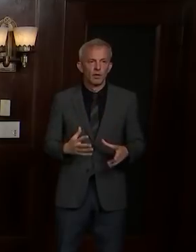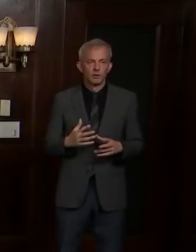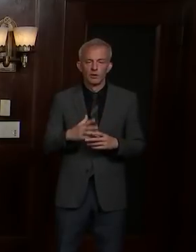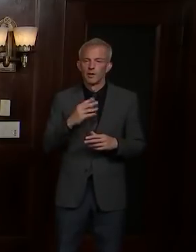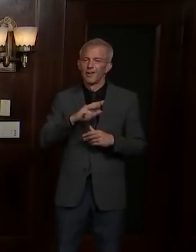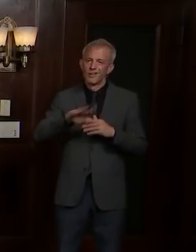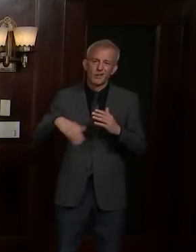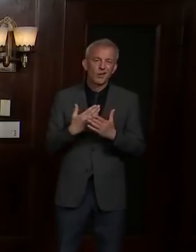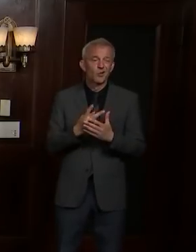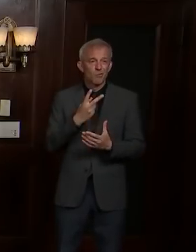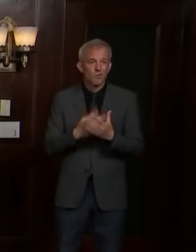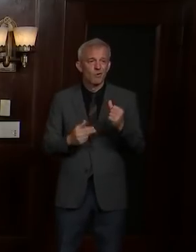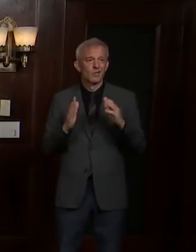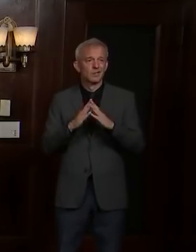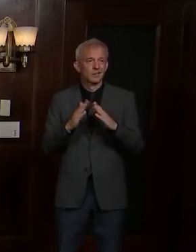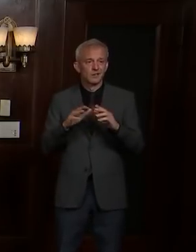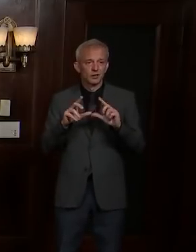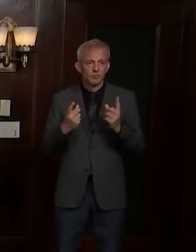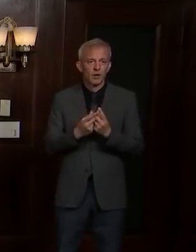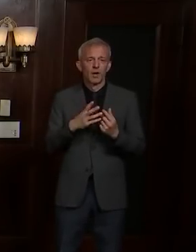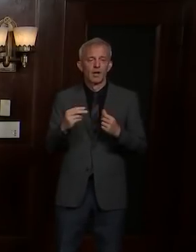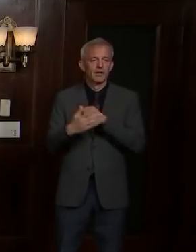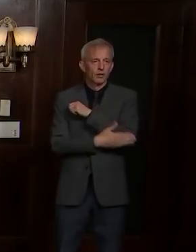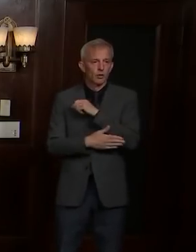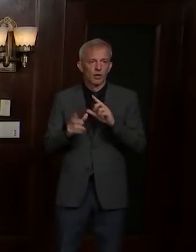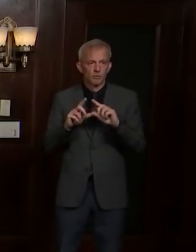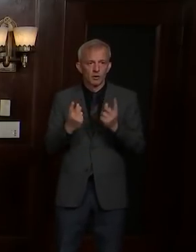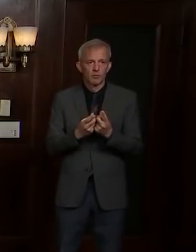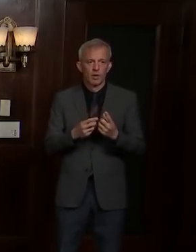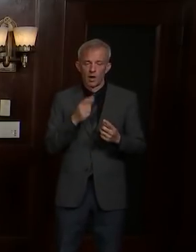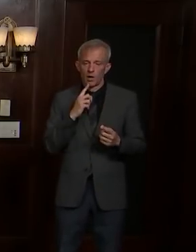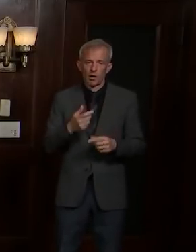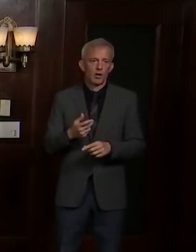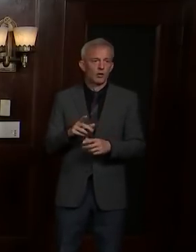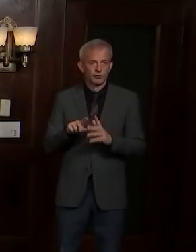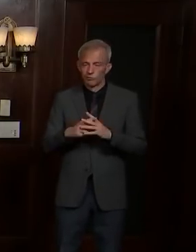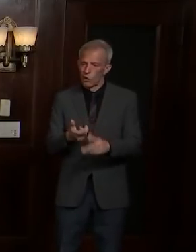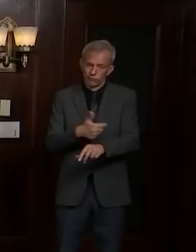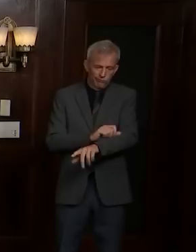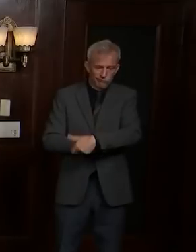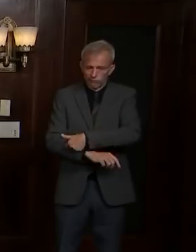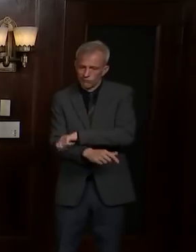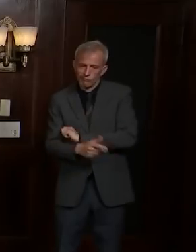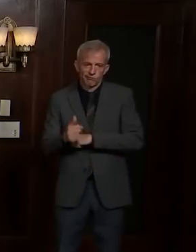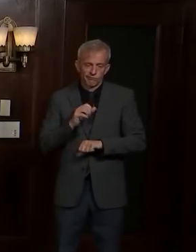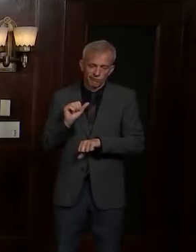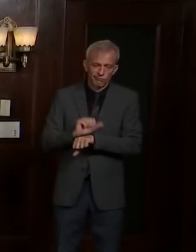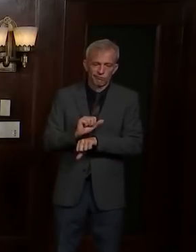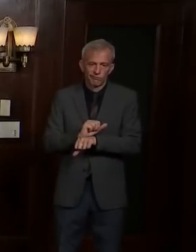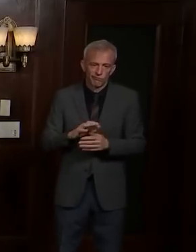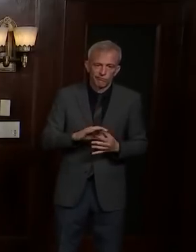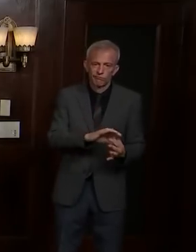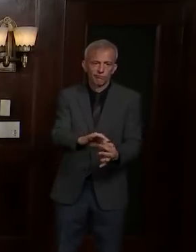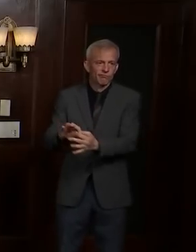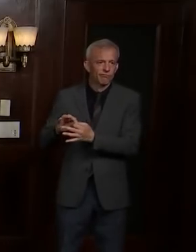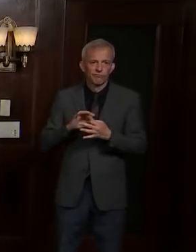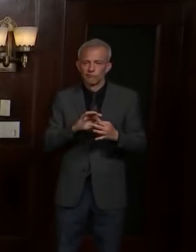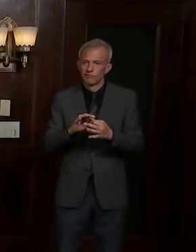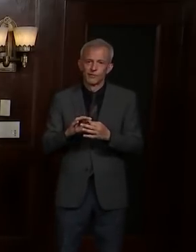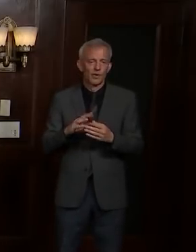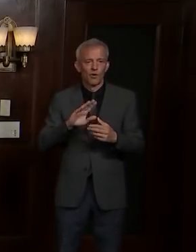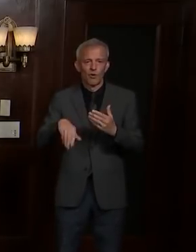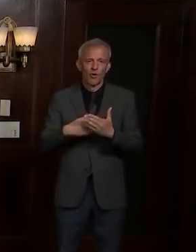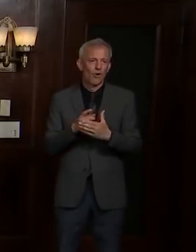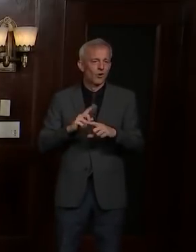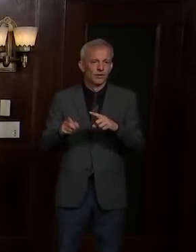and all of both the city departments and the county departments that have mobilized and cooperated effectively across all kinds of